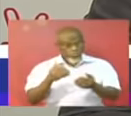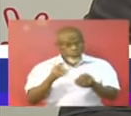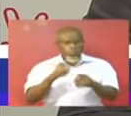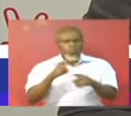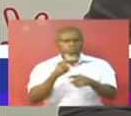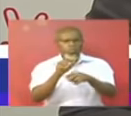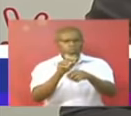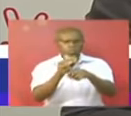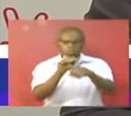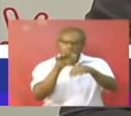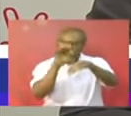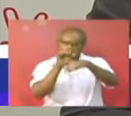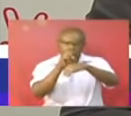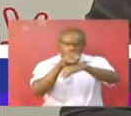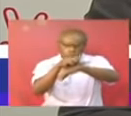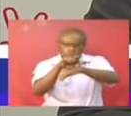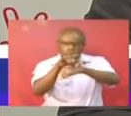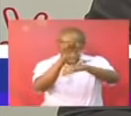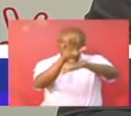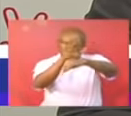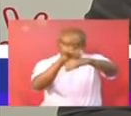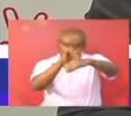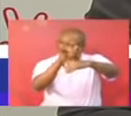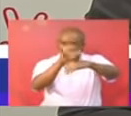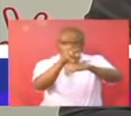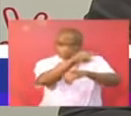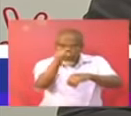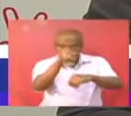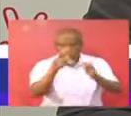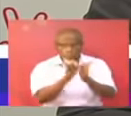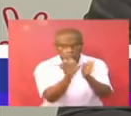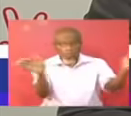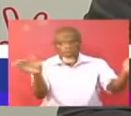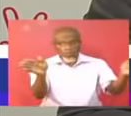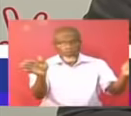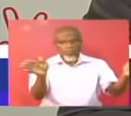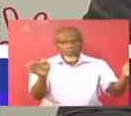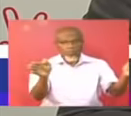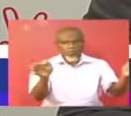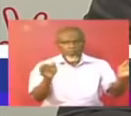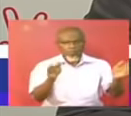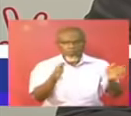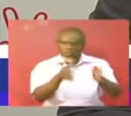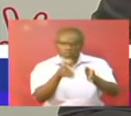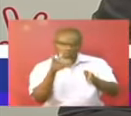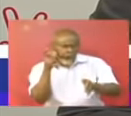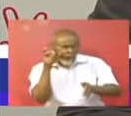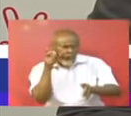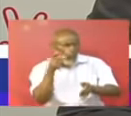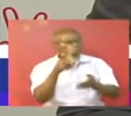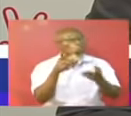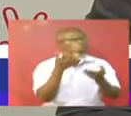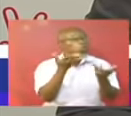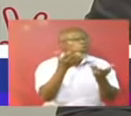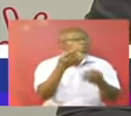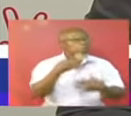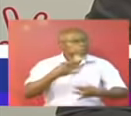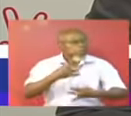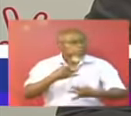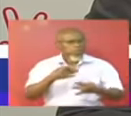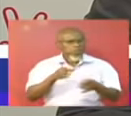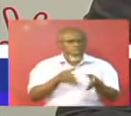the public, to hear your concerns and have members of our panel answer your questions.